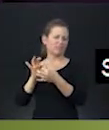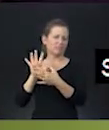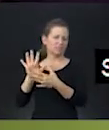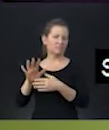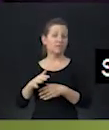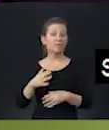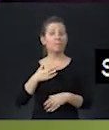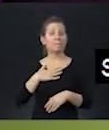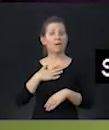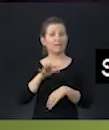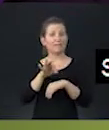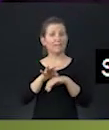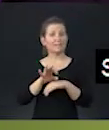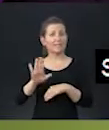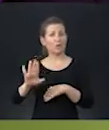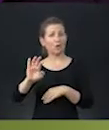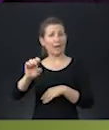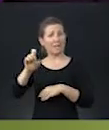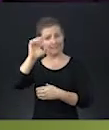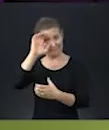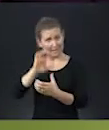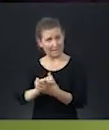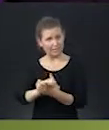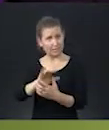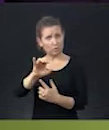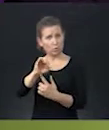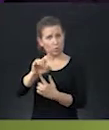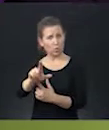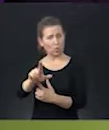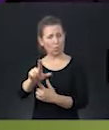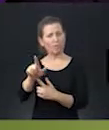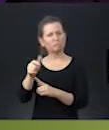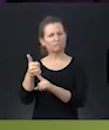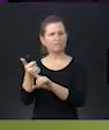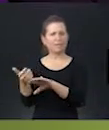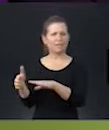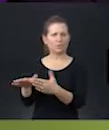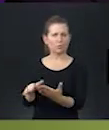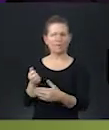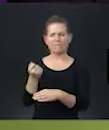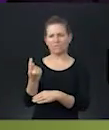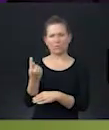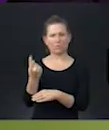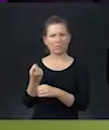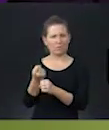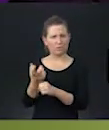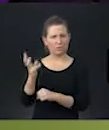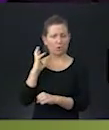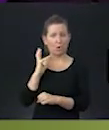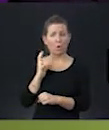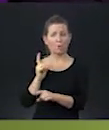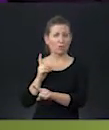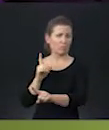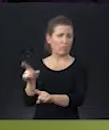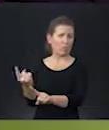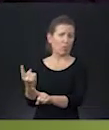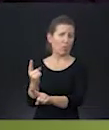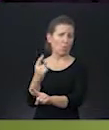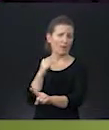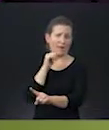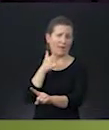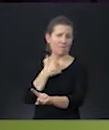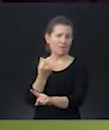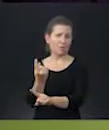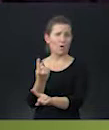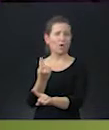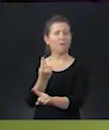my fiance's ex-husband, Joel, passed away a couple years ago. And she had nobody, and we just hooked up, and 2 years